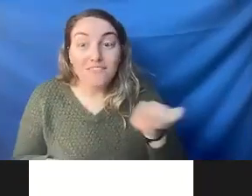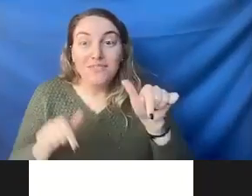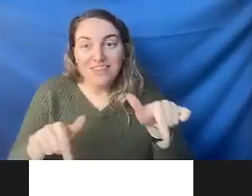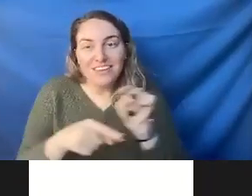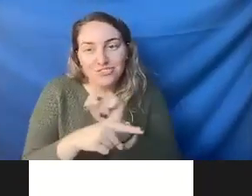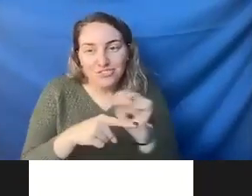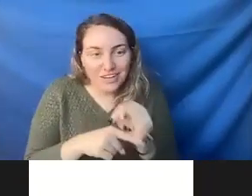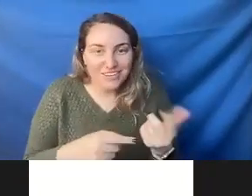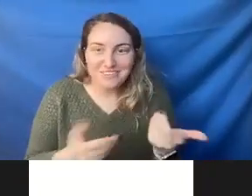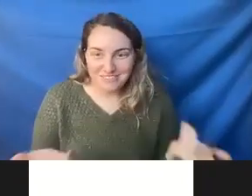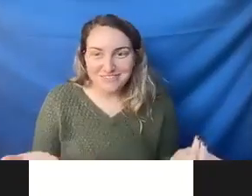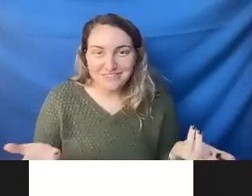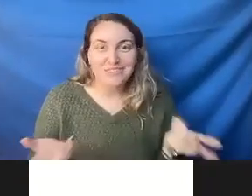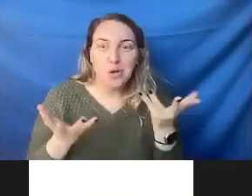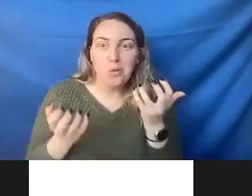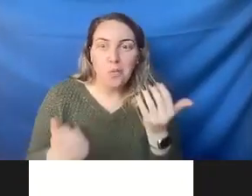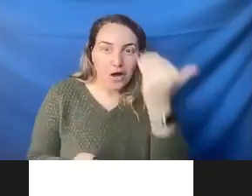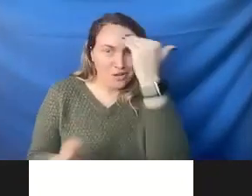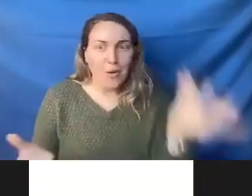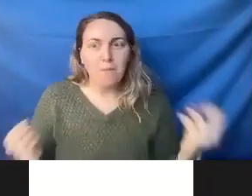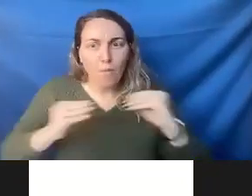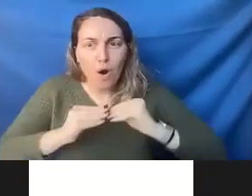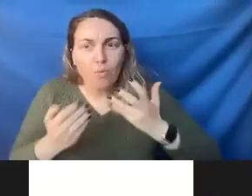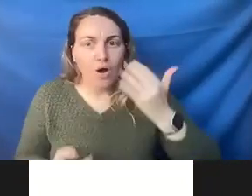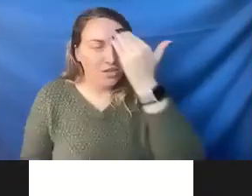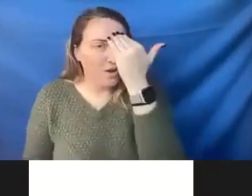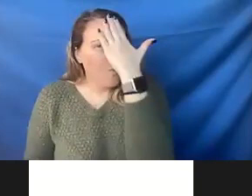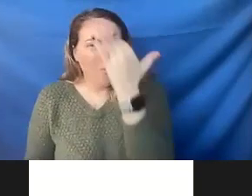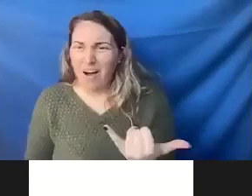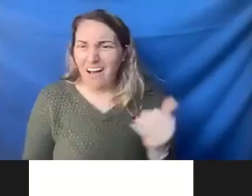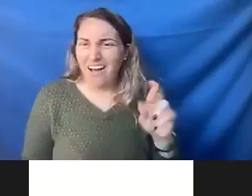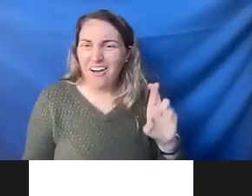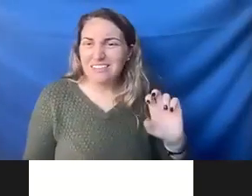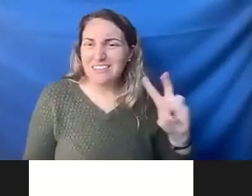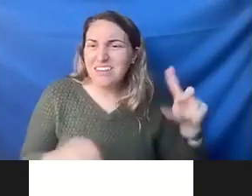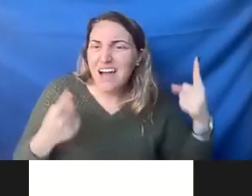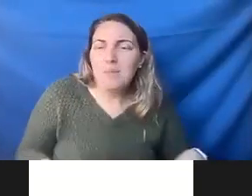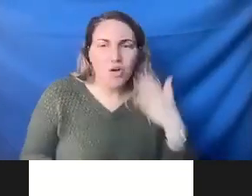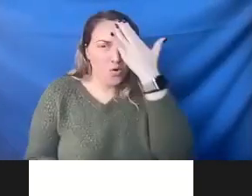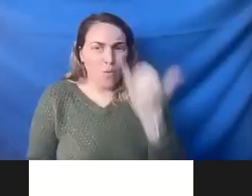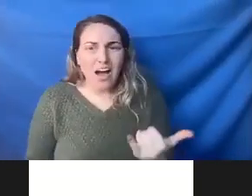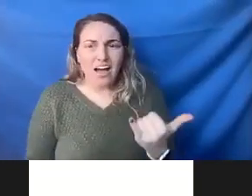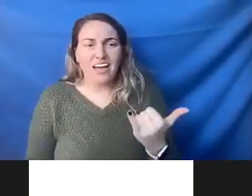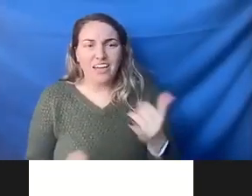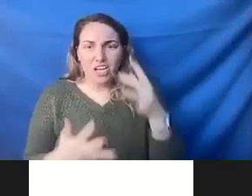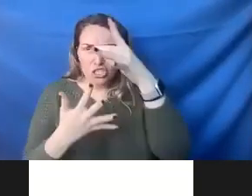are included in at least this group. You want to know, why is ranked choice voting happening? You want to know, why am I filling out more than one choice on the ballot? How does